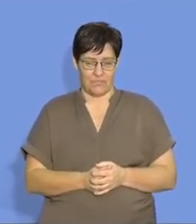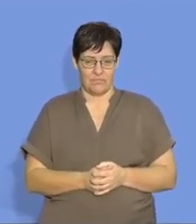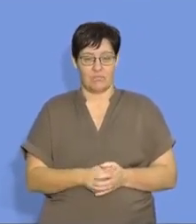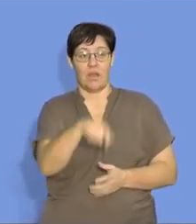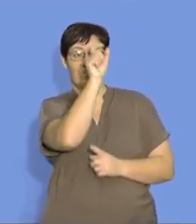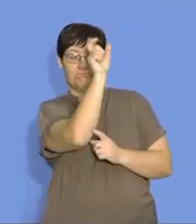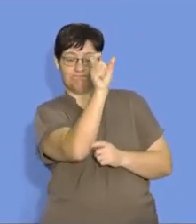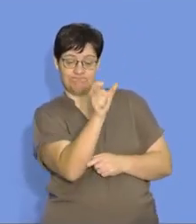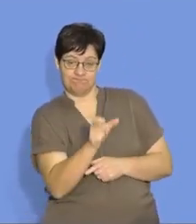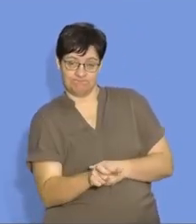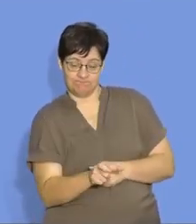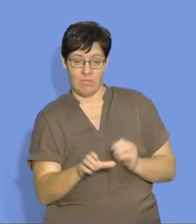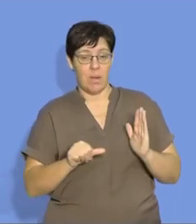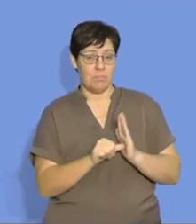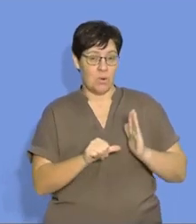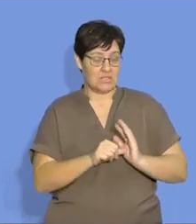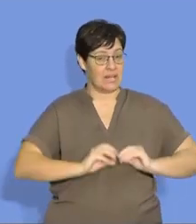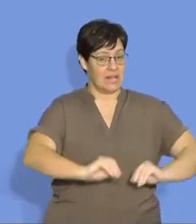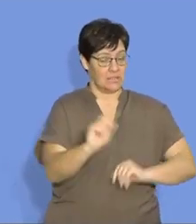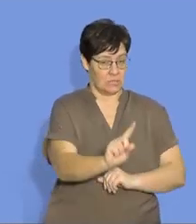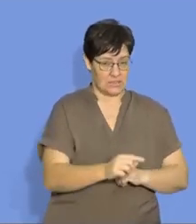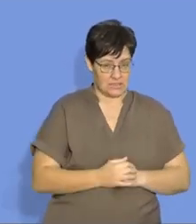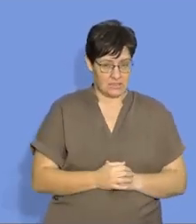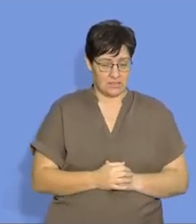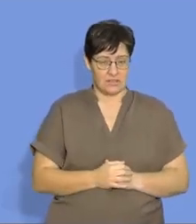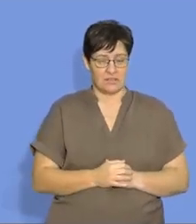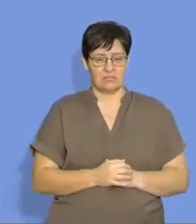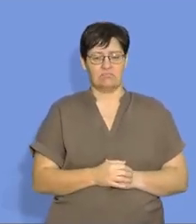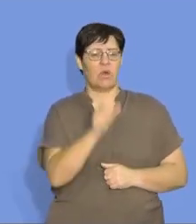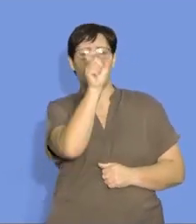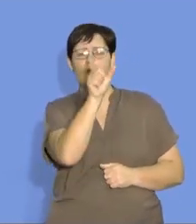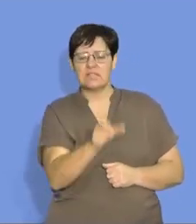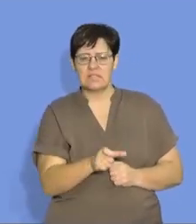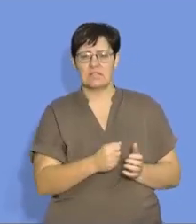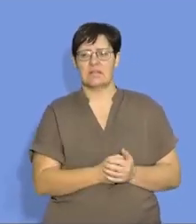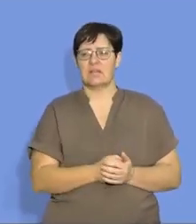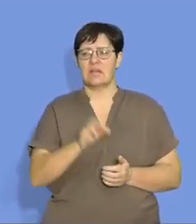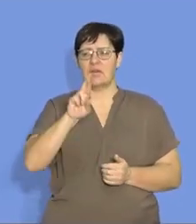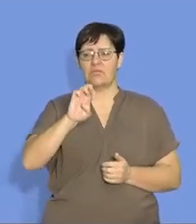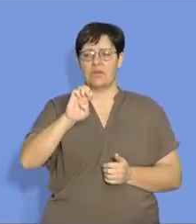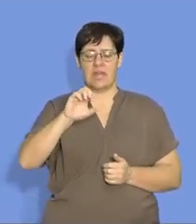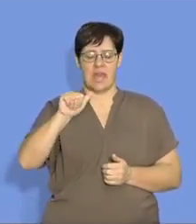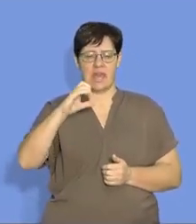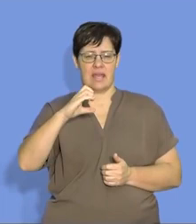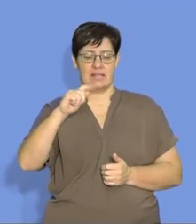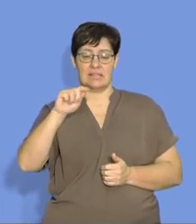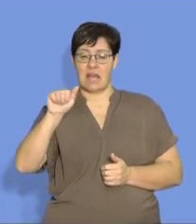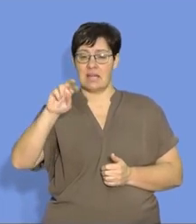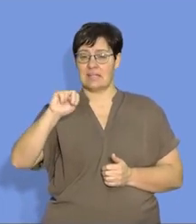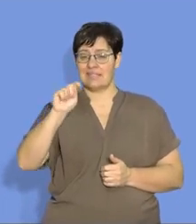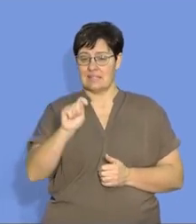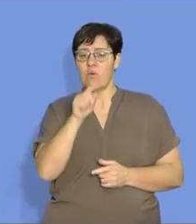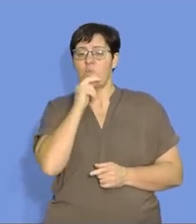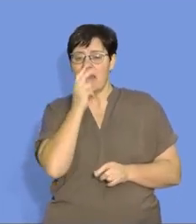The terminology that's important for this lesson is words like reactant, the substances that we need